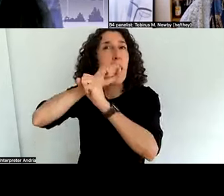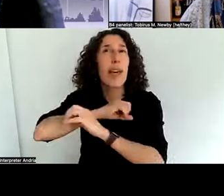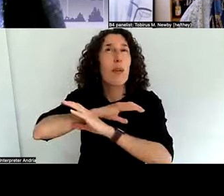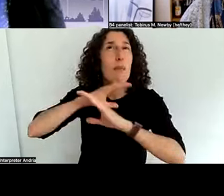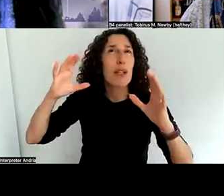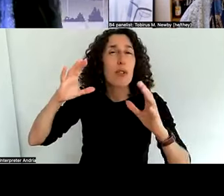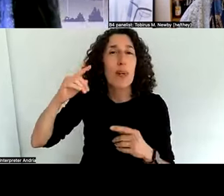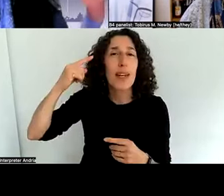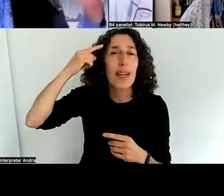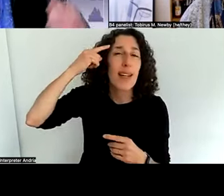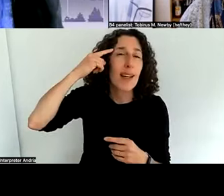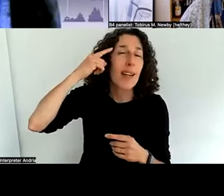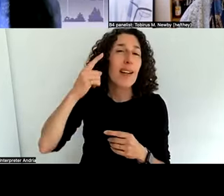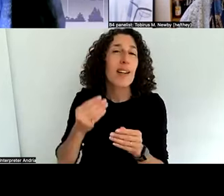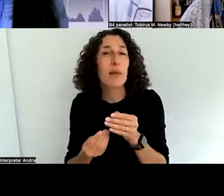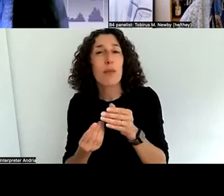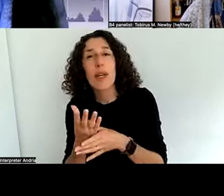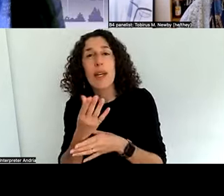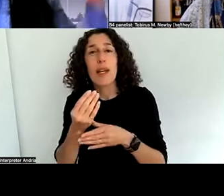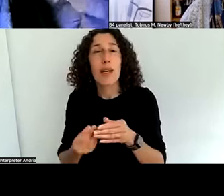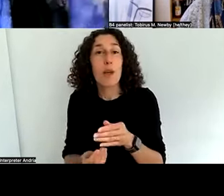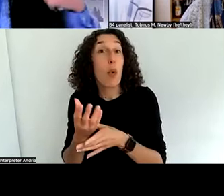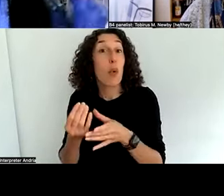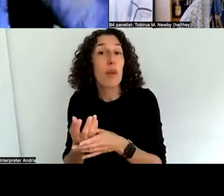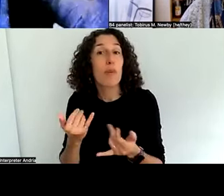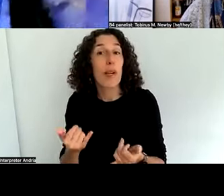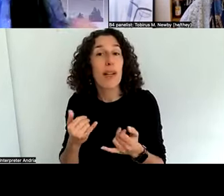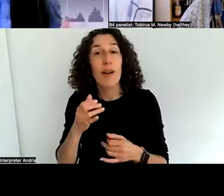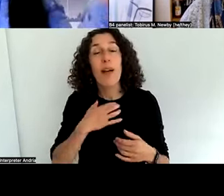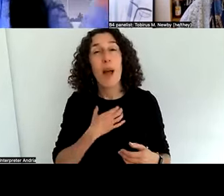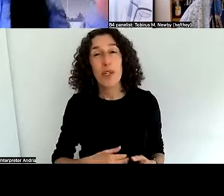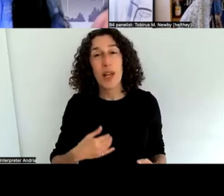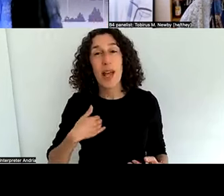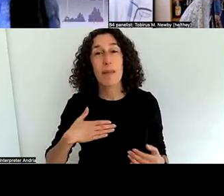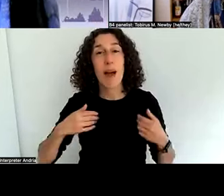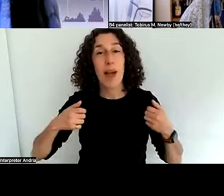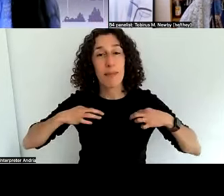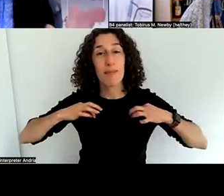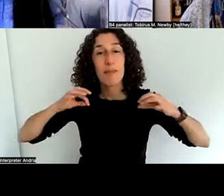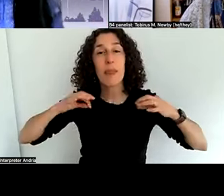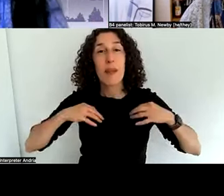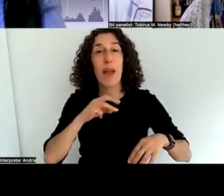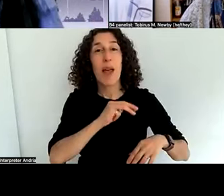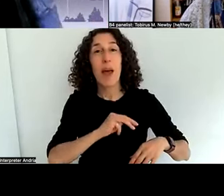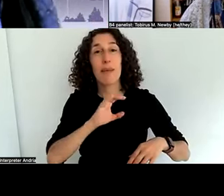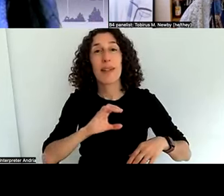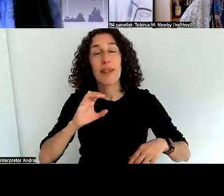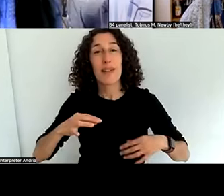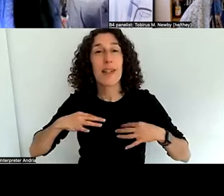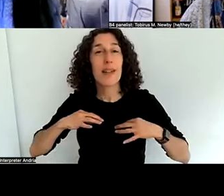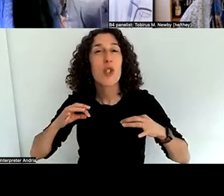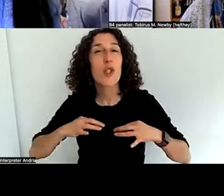had my MCC like shirt right now, and I'll just like show it to you all, but I might go get it later,